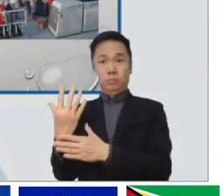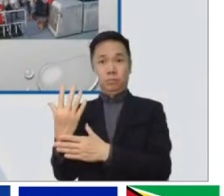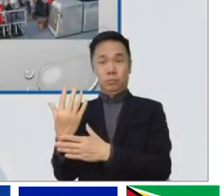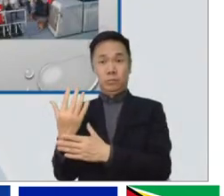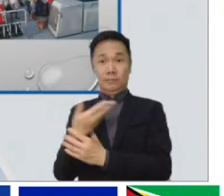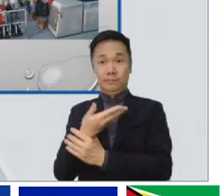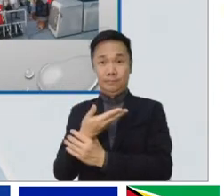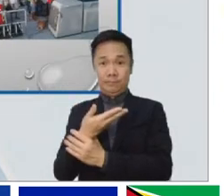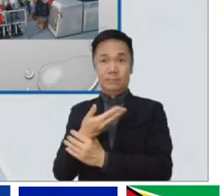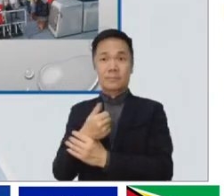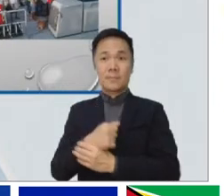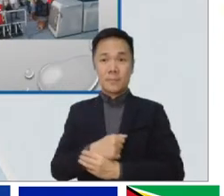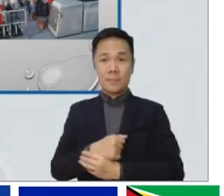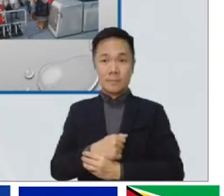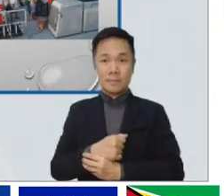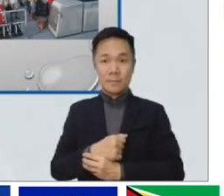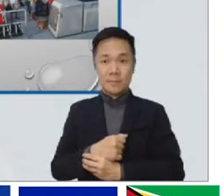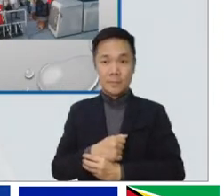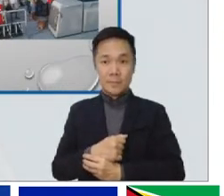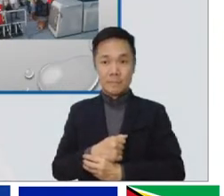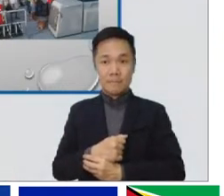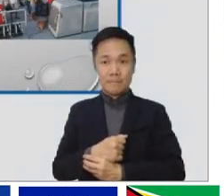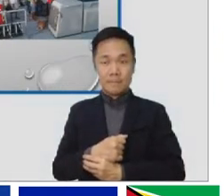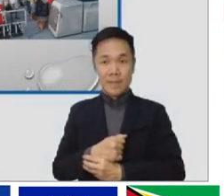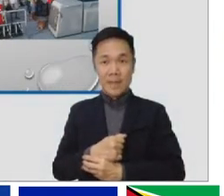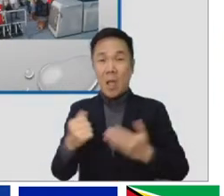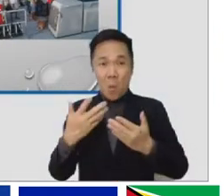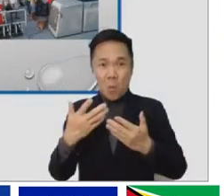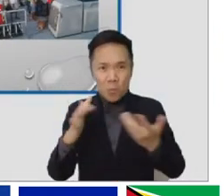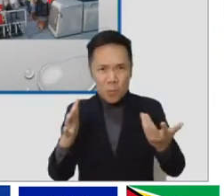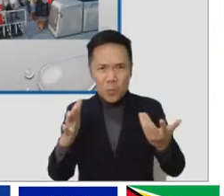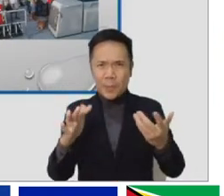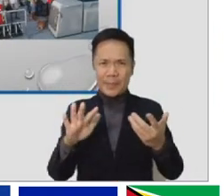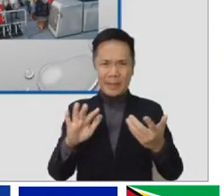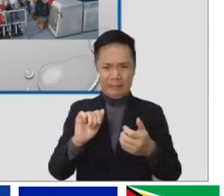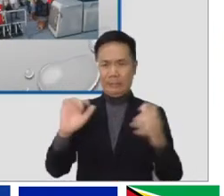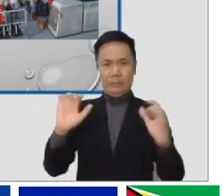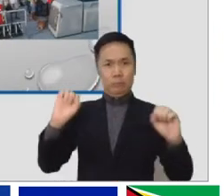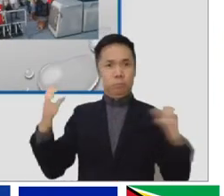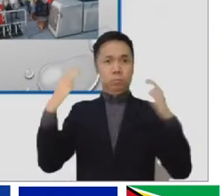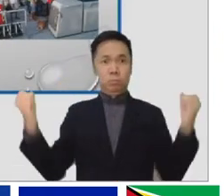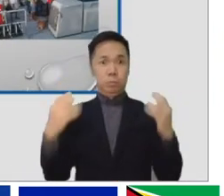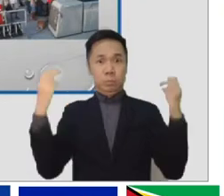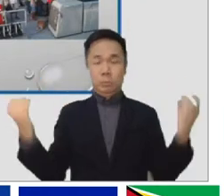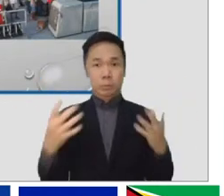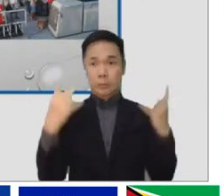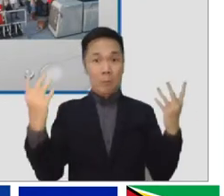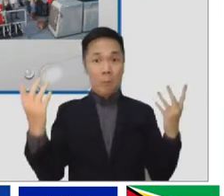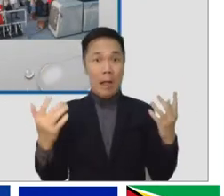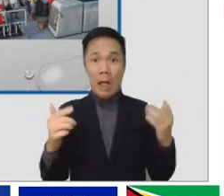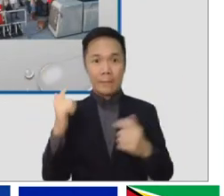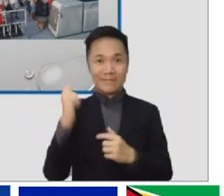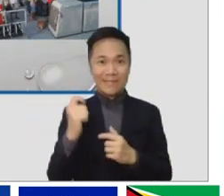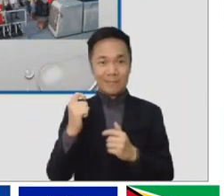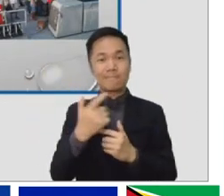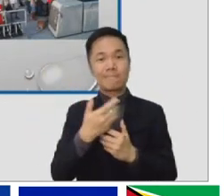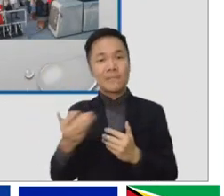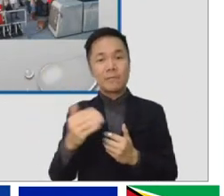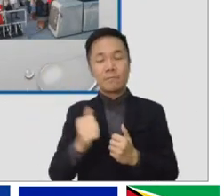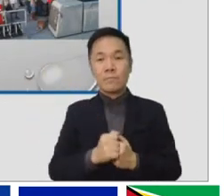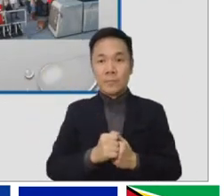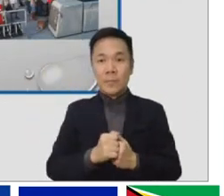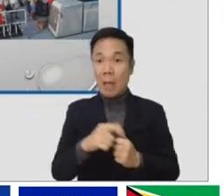the entire national emergency system was activated. The principles of disaster management kicked in, and we were